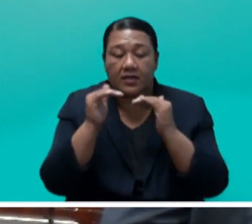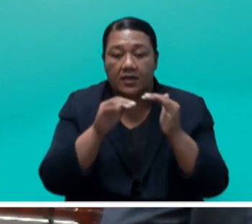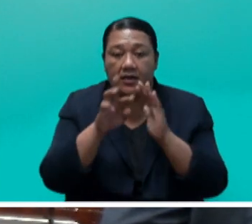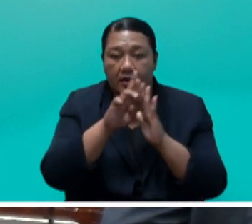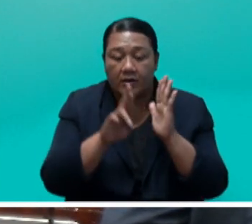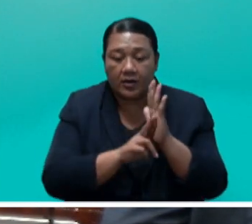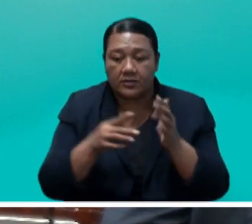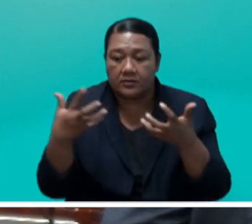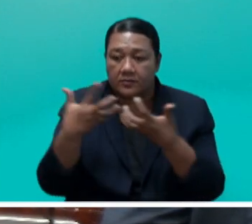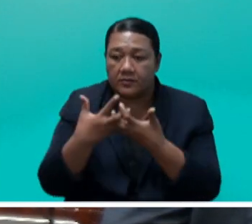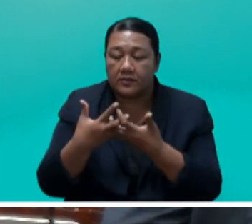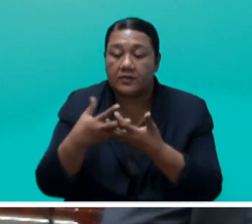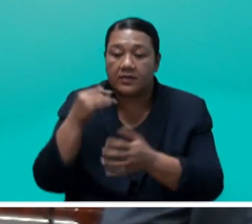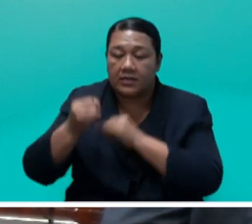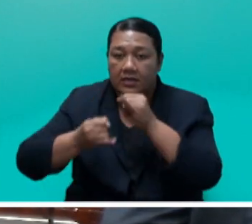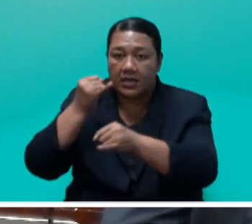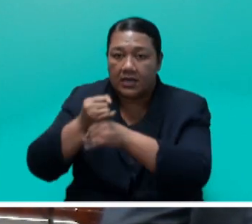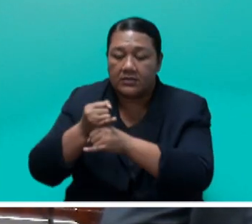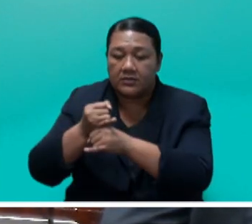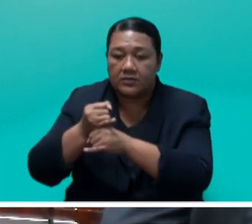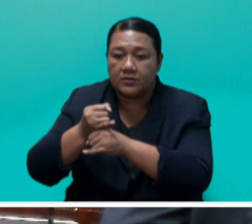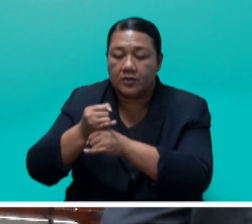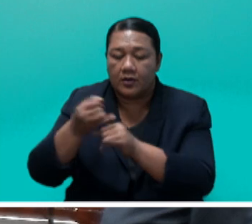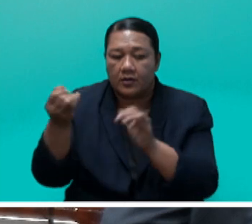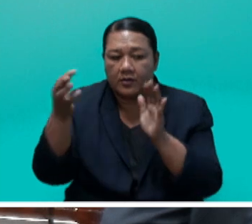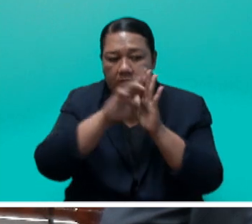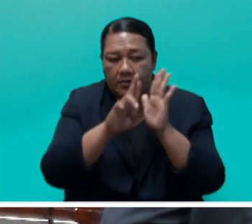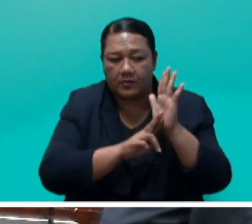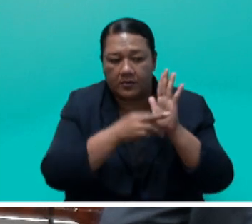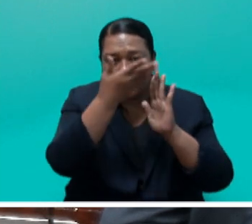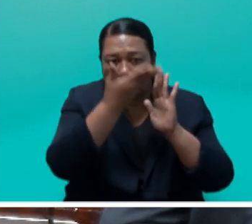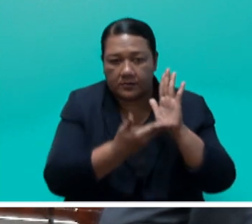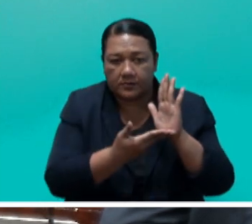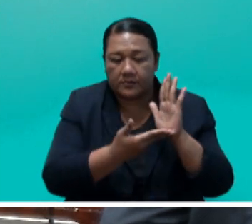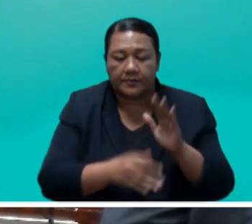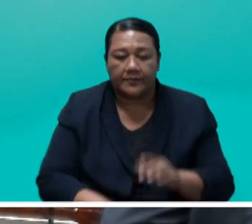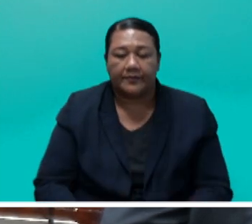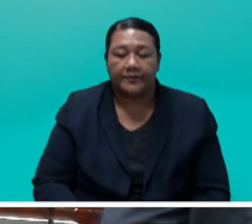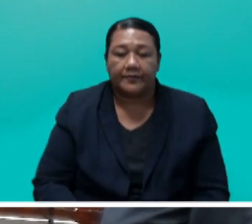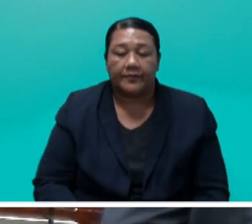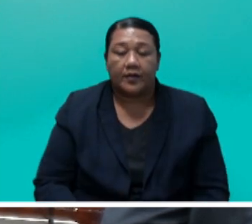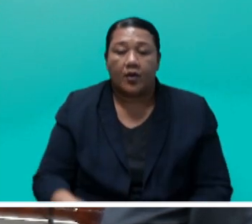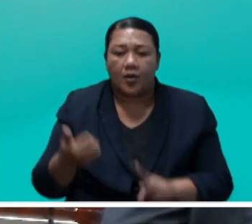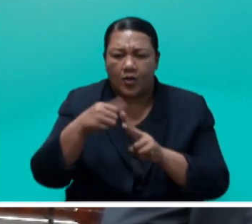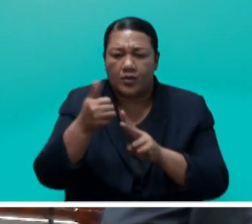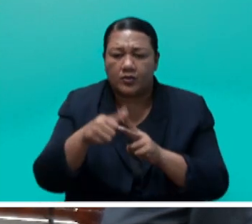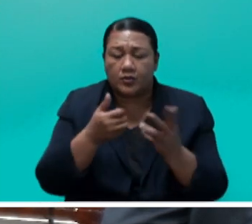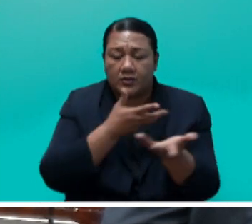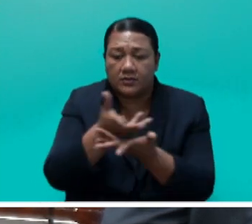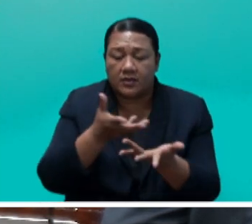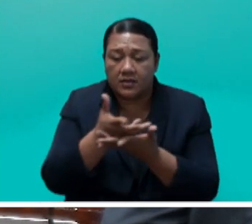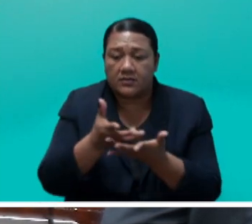with international norms. So there was also discussion on the